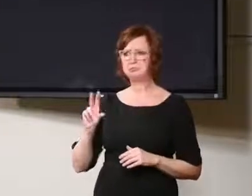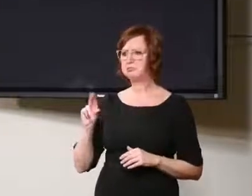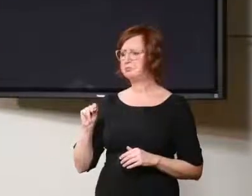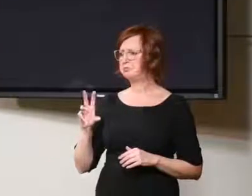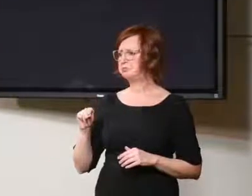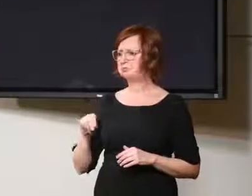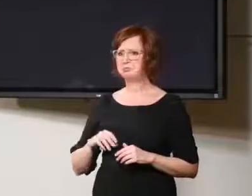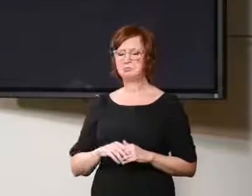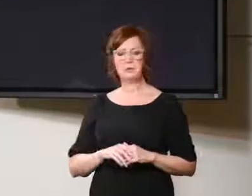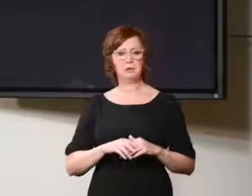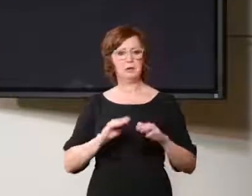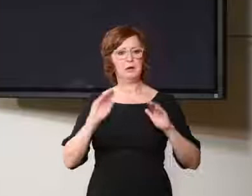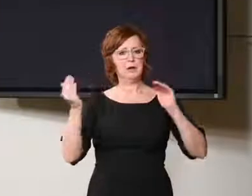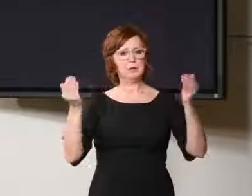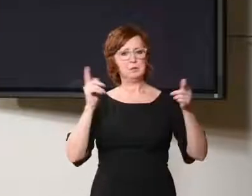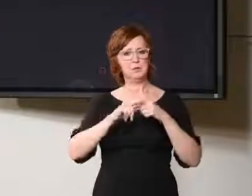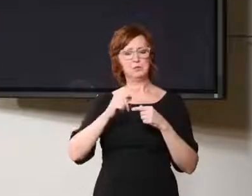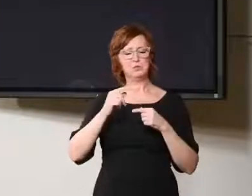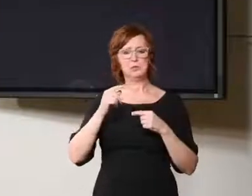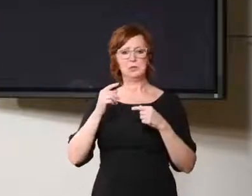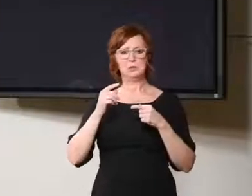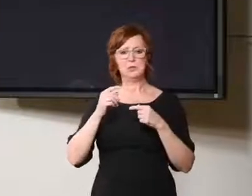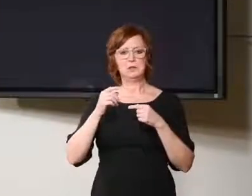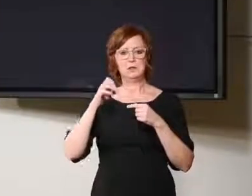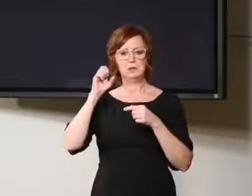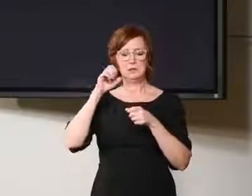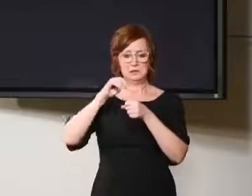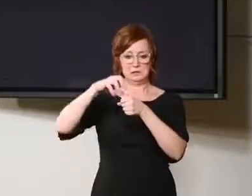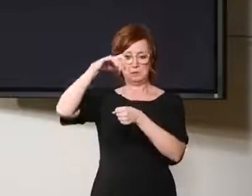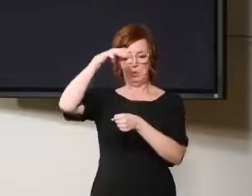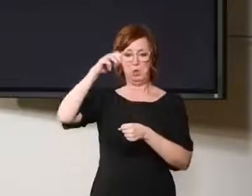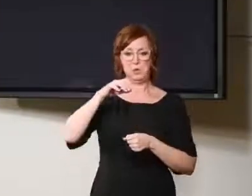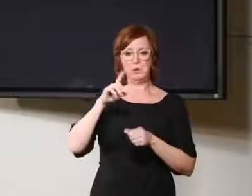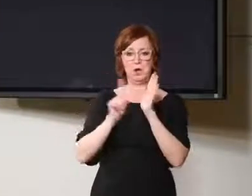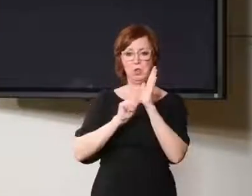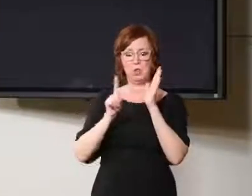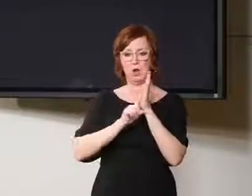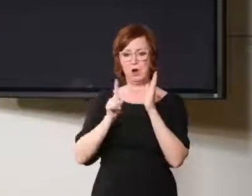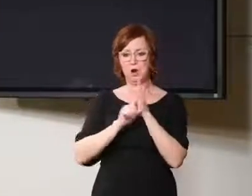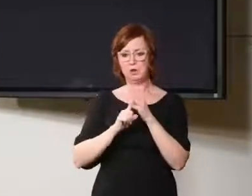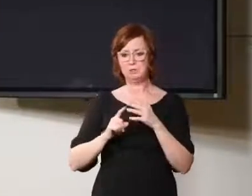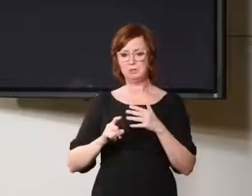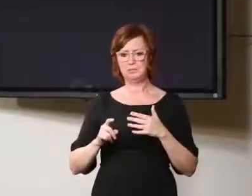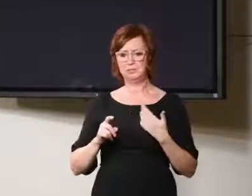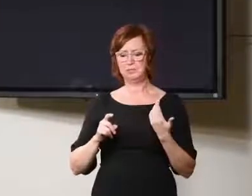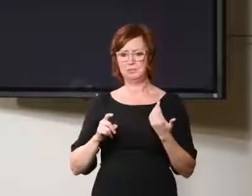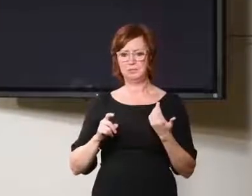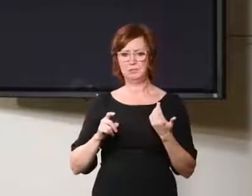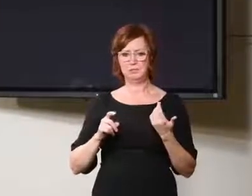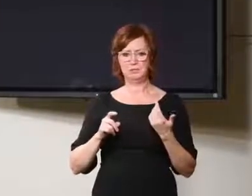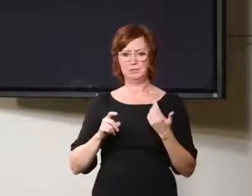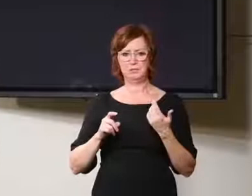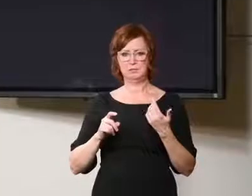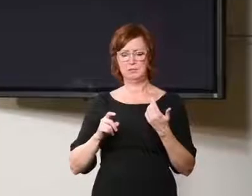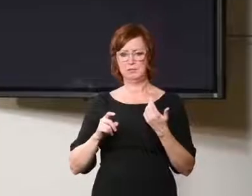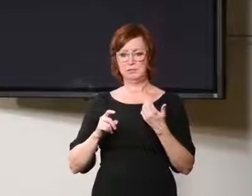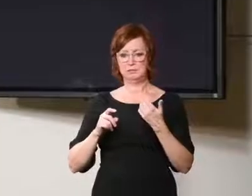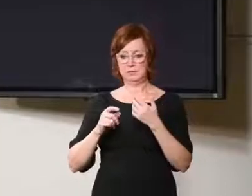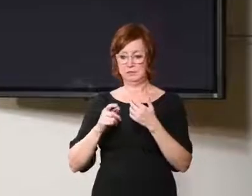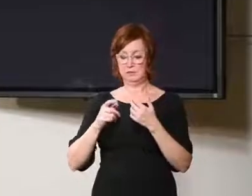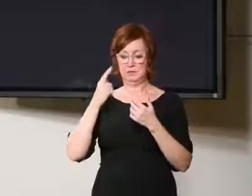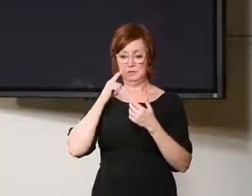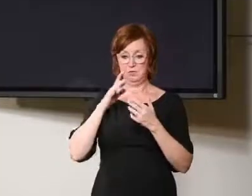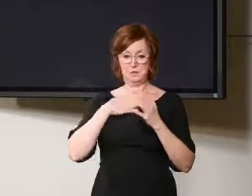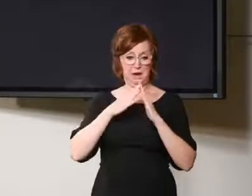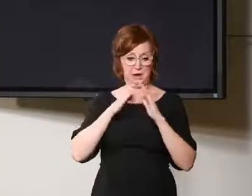or 6 sites in the province, and that doesn't mean that's the only place where there's smoke. You can see smoke everywhere, and we have to have the same approach